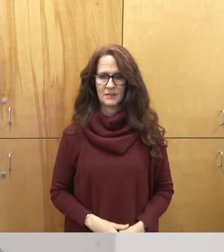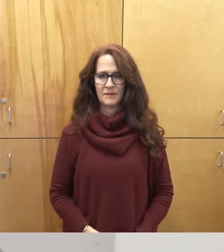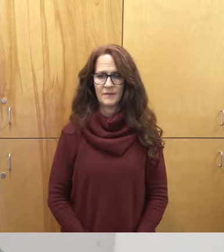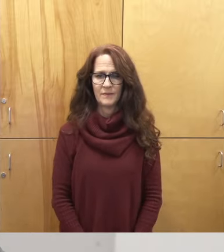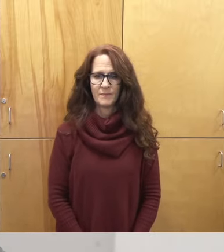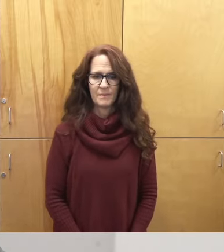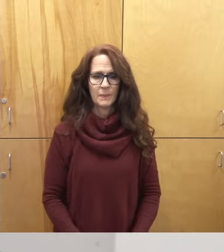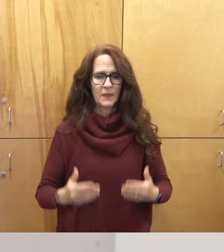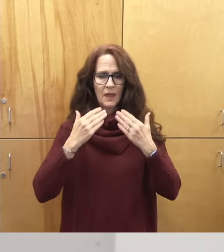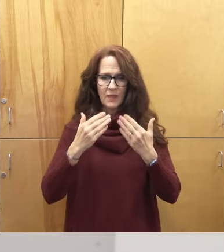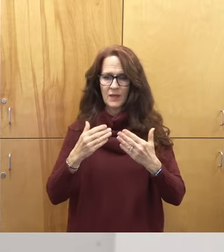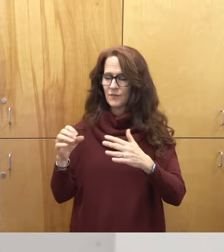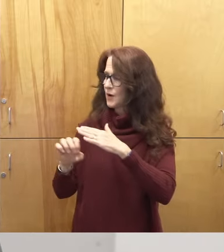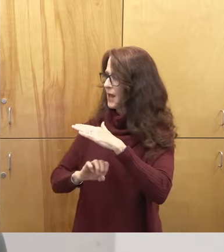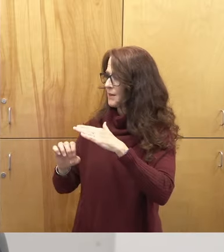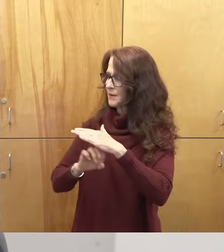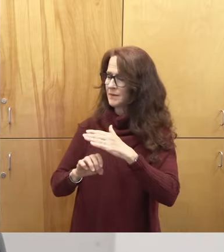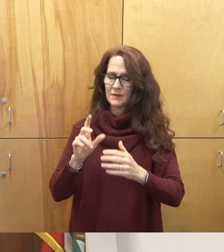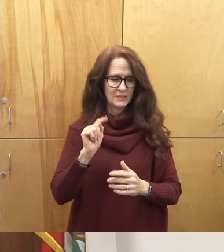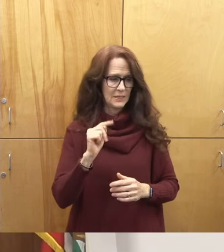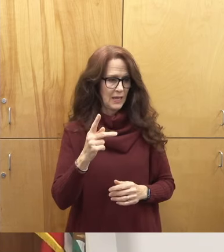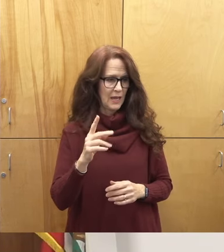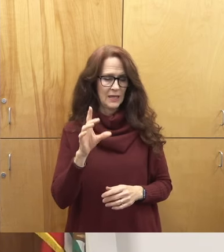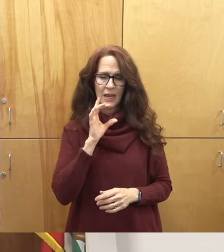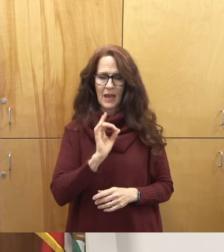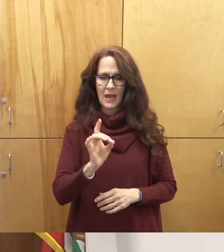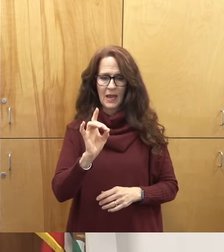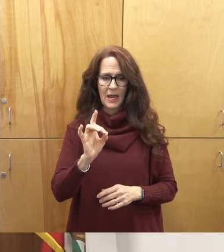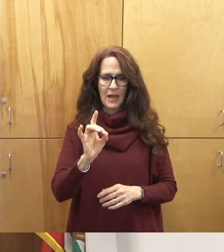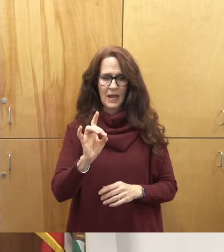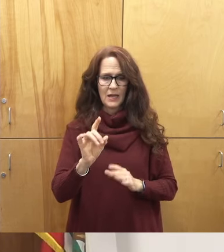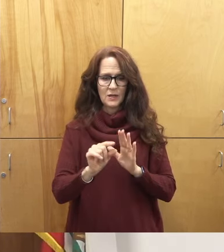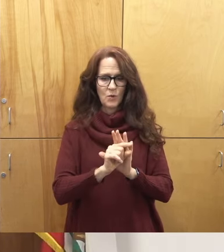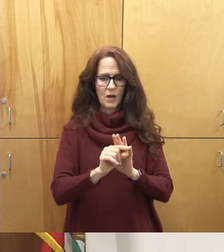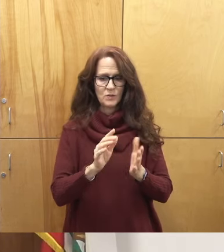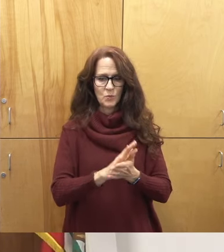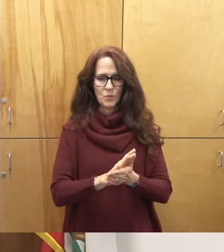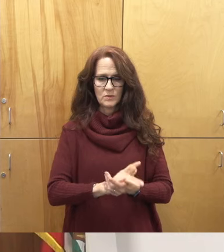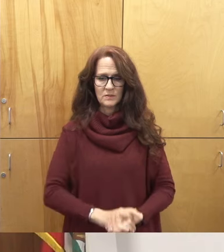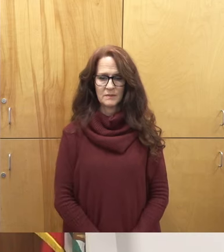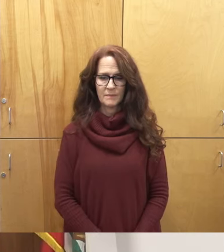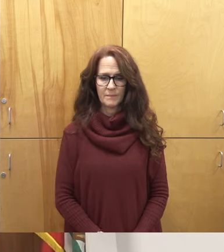Thank you. And now for elementary and TK-8 schools, Mr. David Zaid.